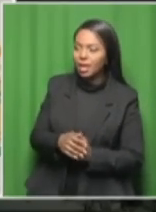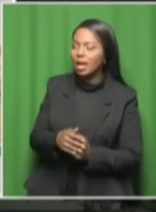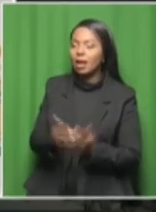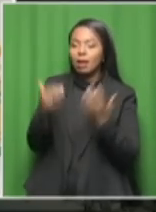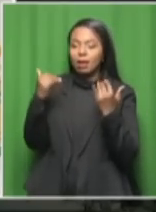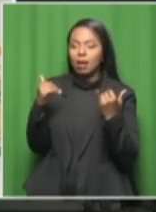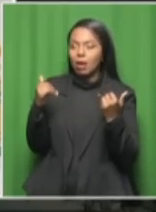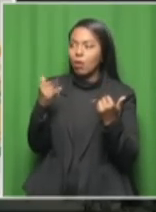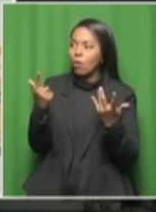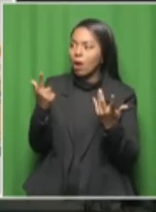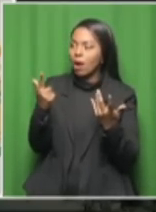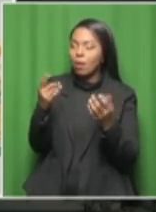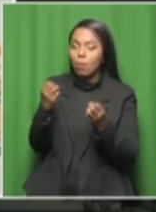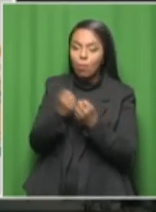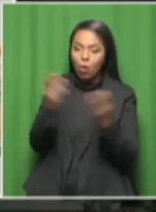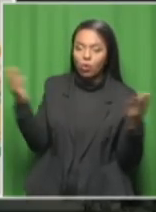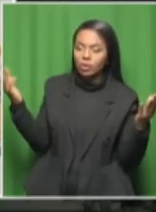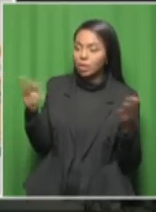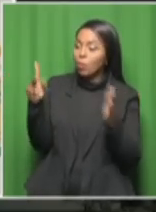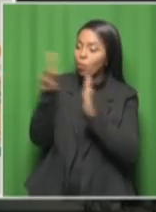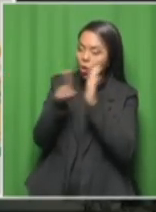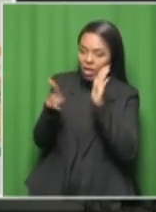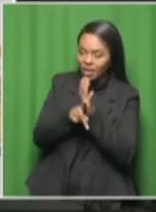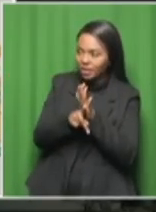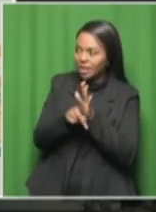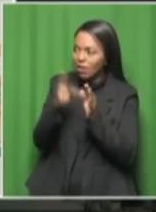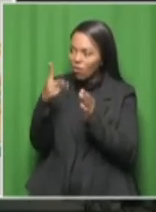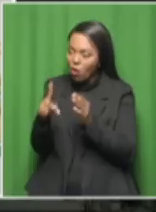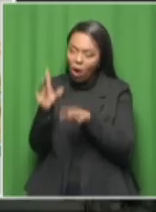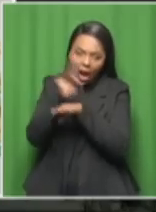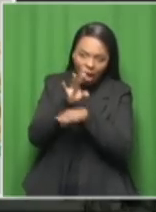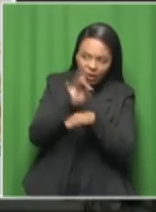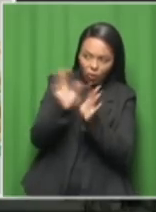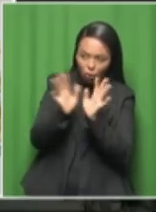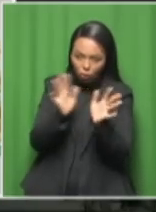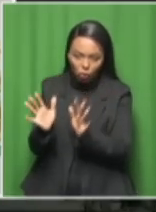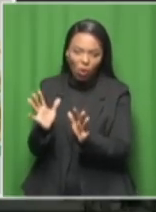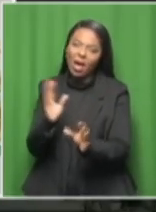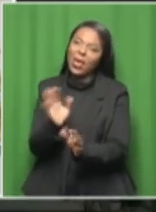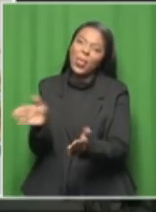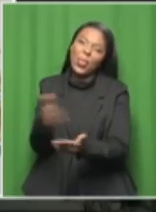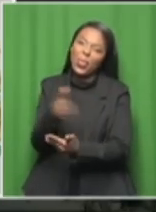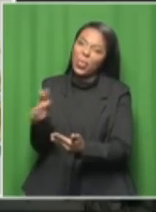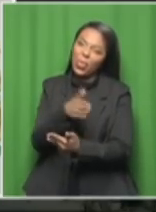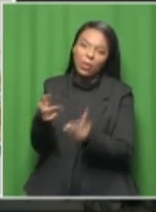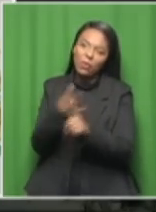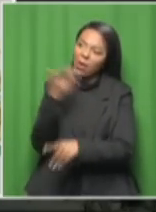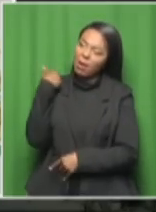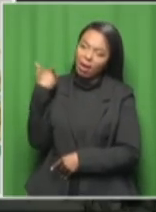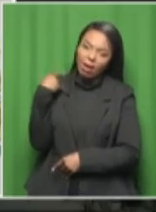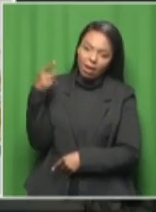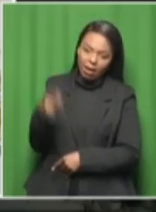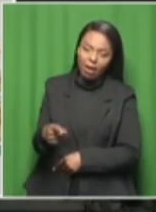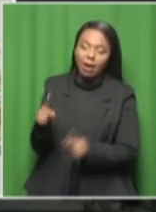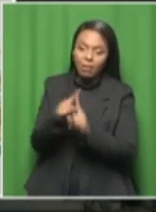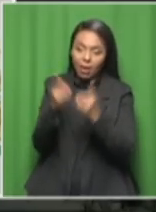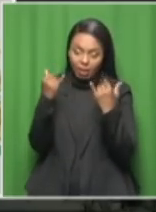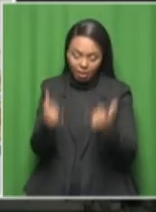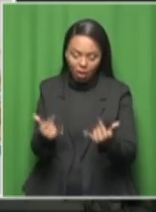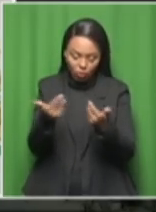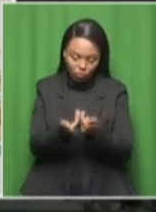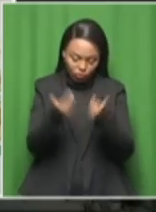not have an overarching policy that correct them. So the two pieces of legislation happened